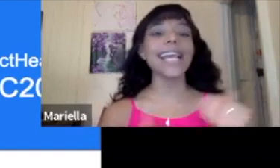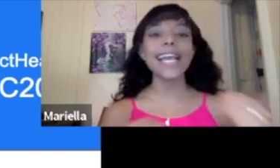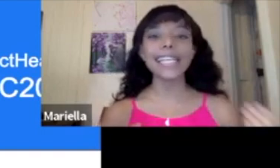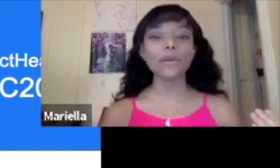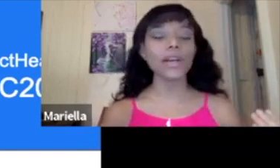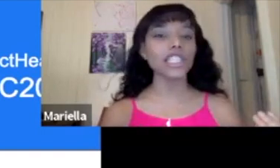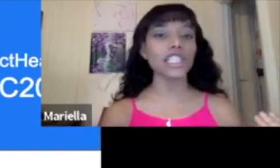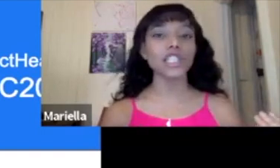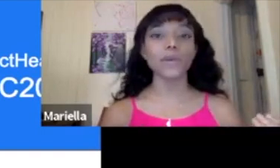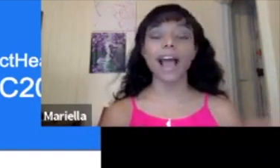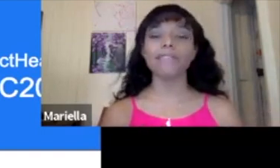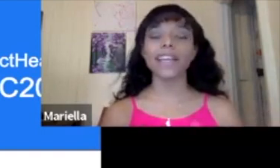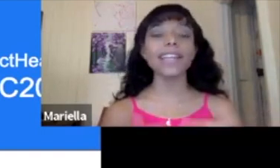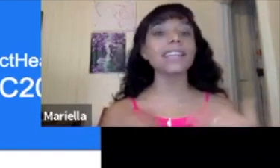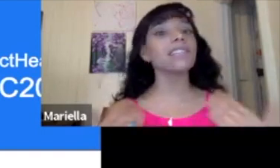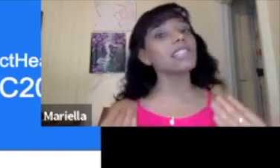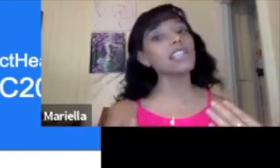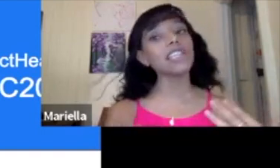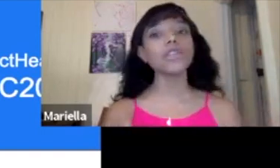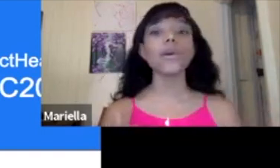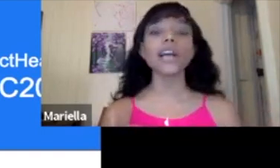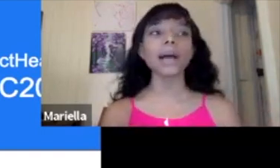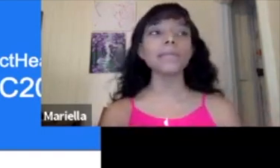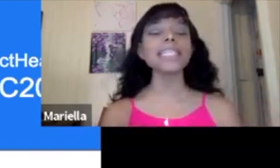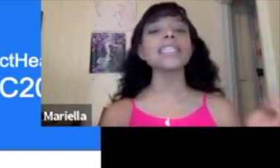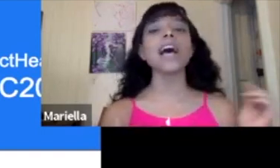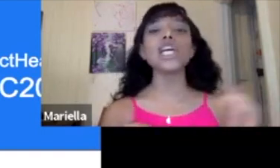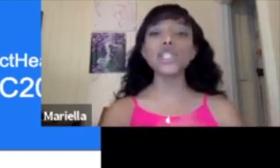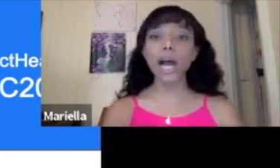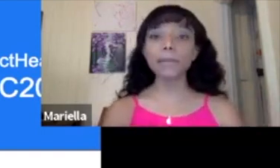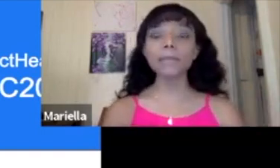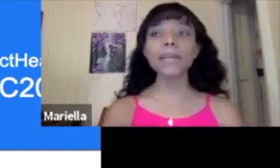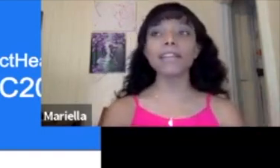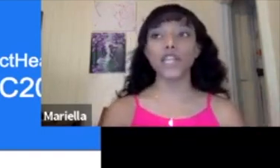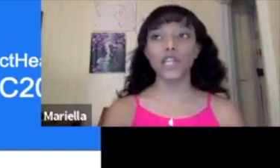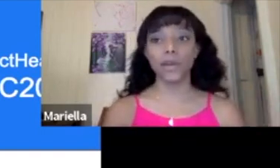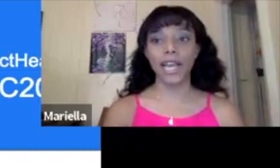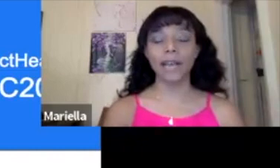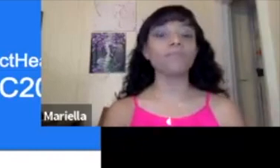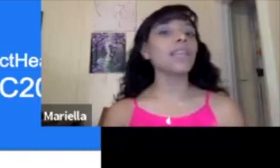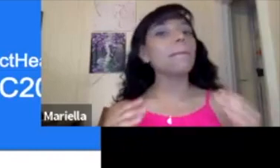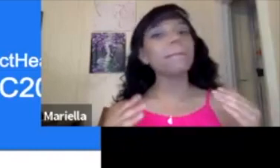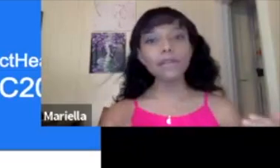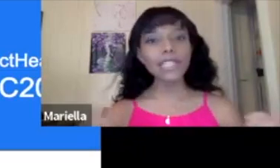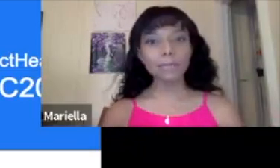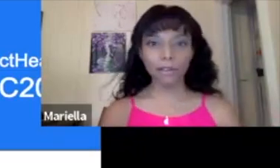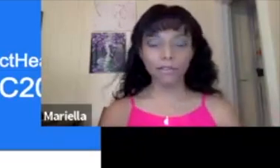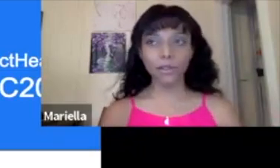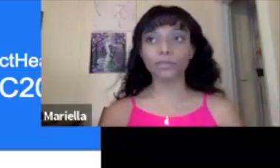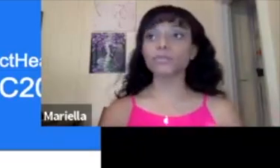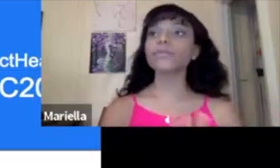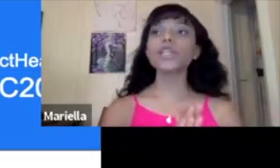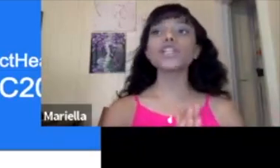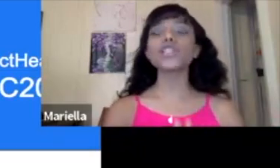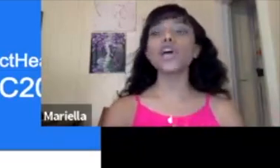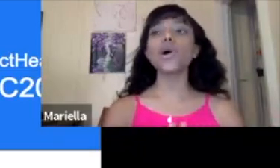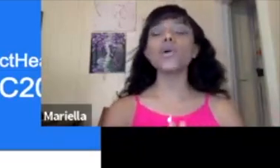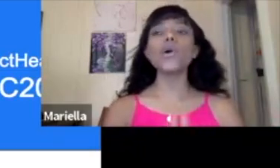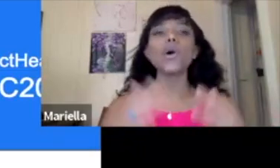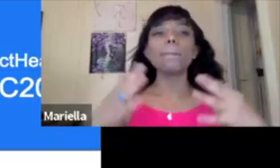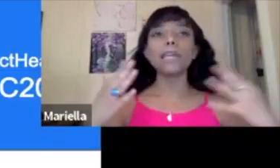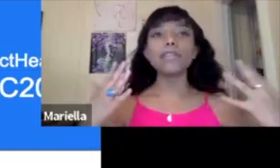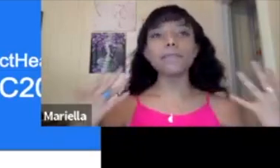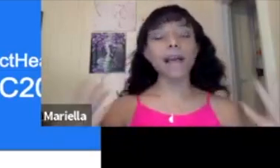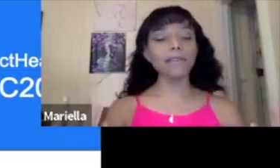ask any questions you have, any concerns or comments, drop them in the Q&A. Be respectful.